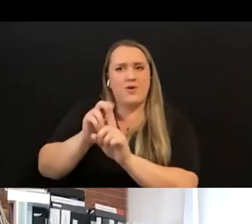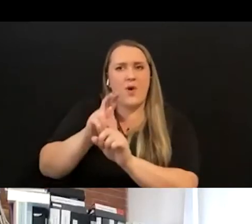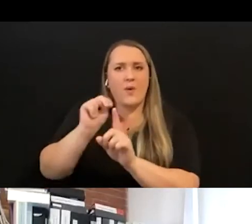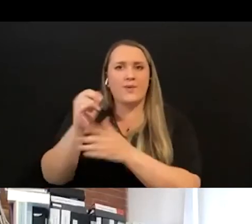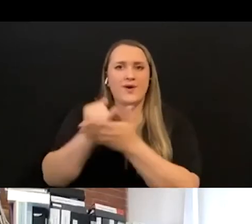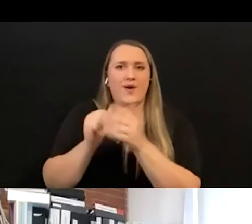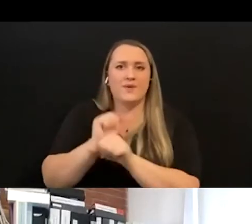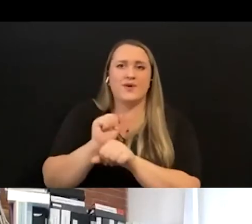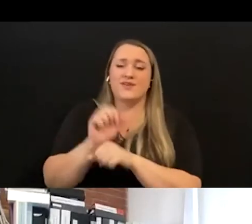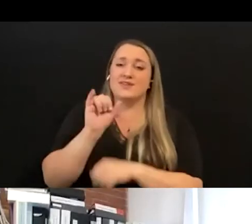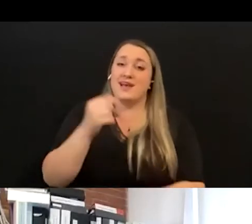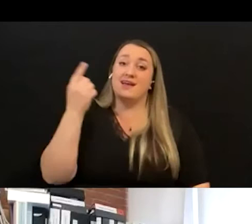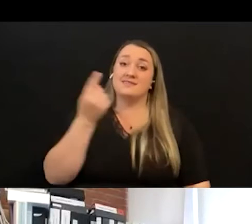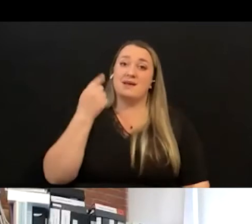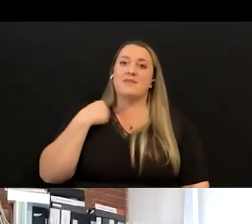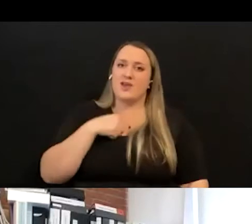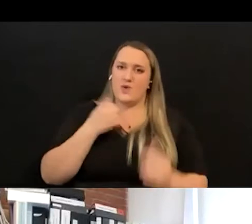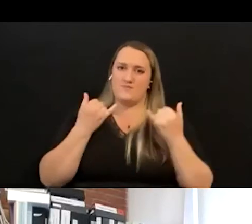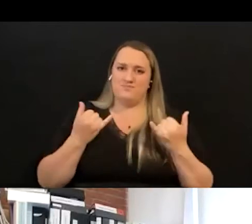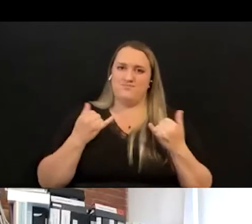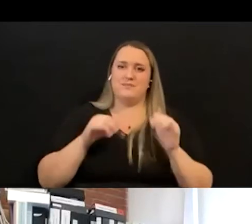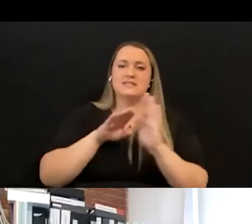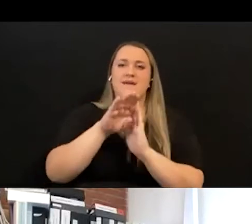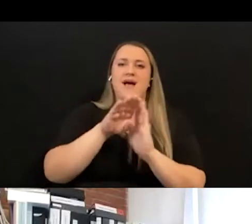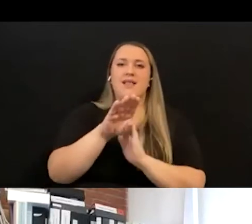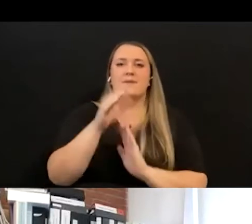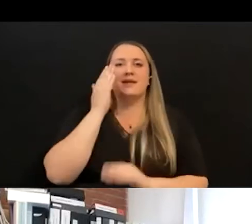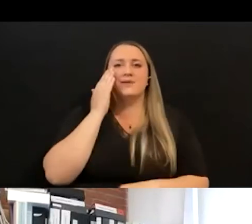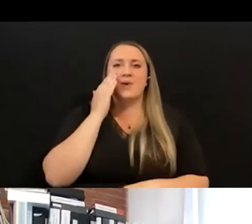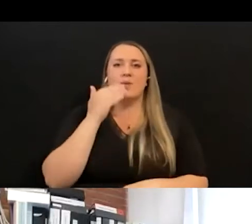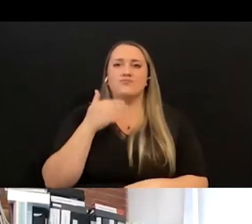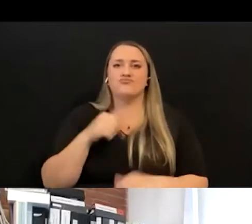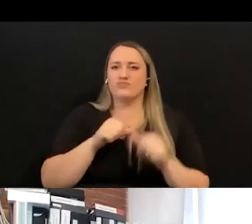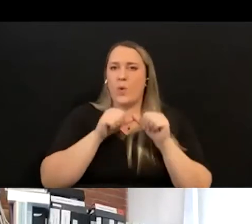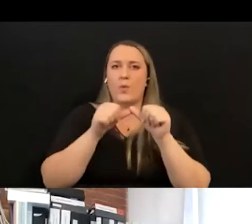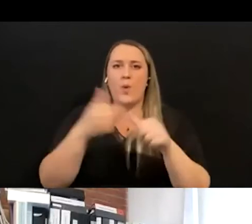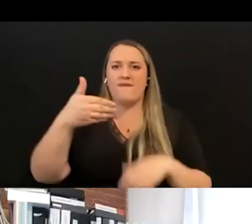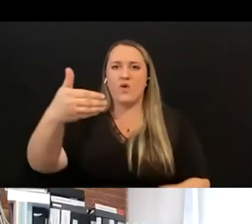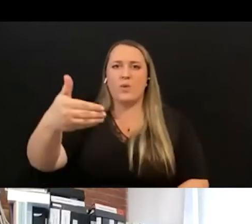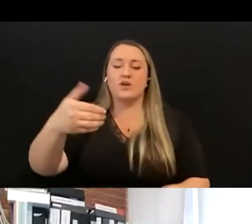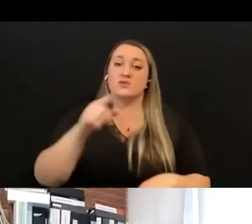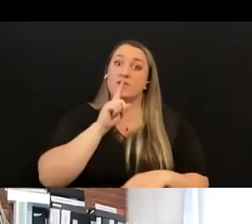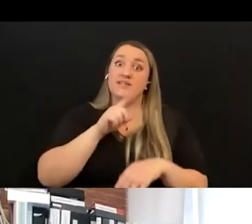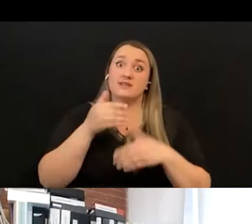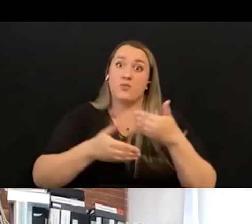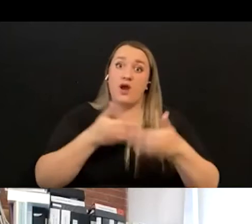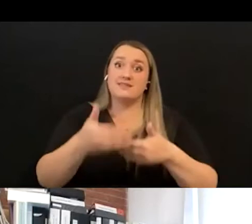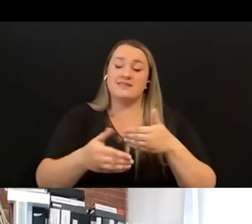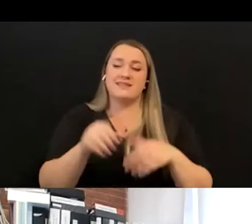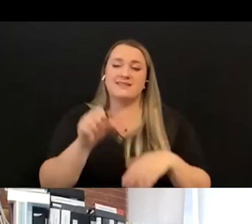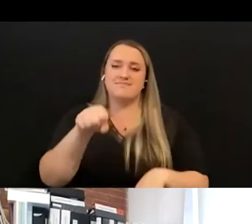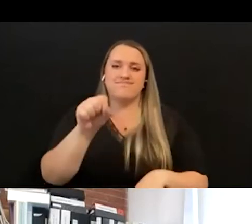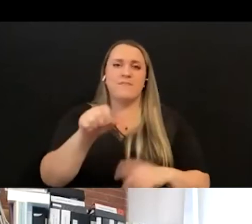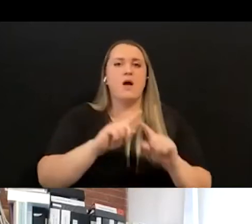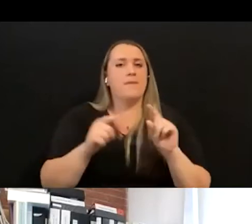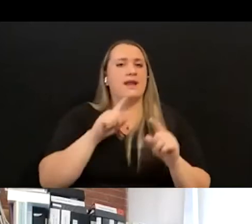that's something that we're developing, you know, going forward. So, you know, it is a process, but really